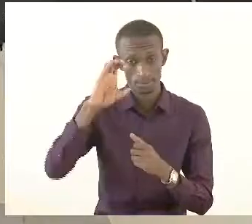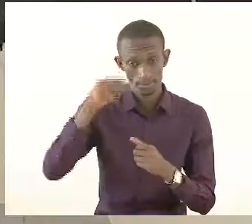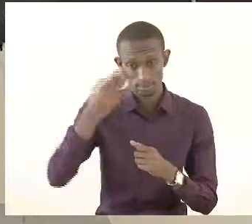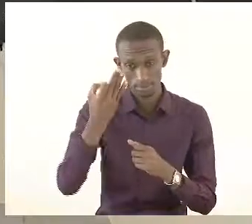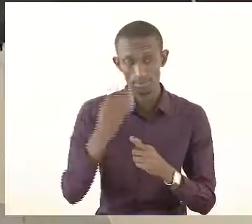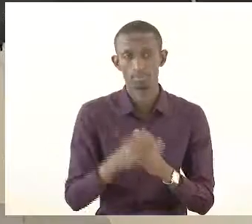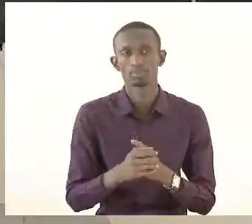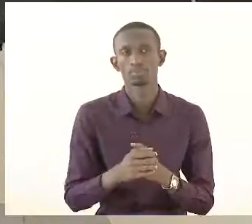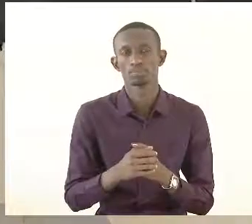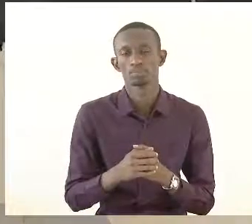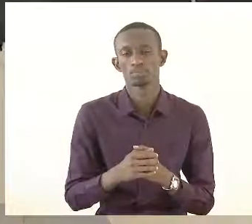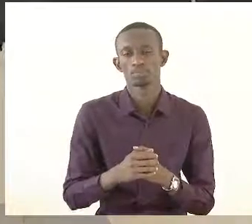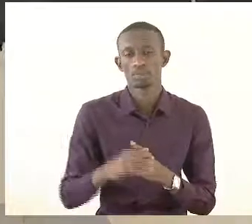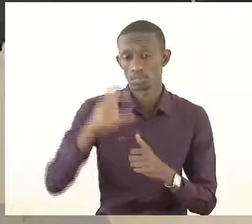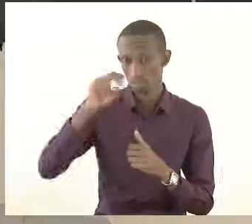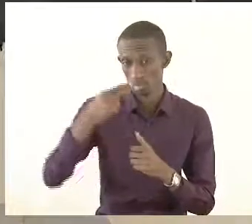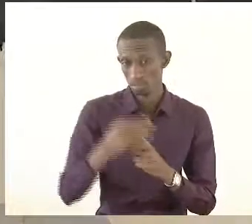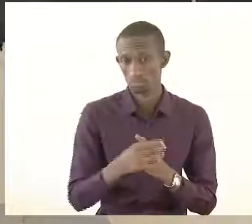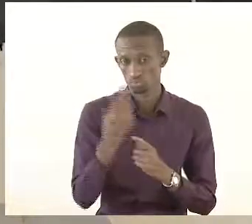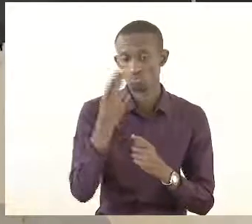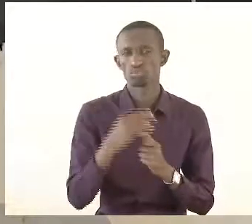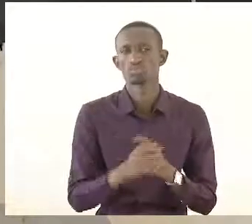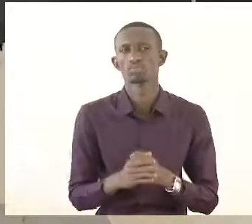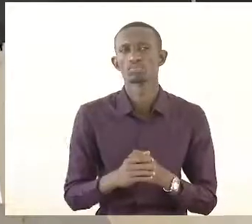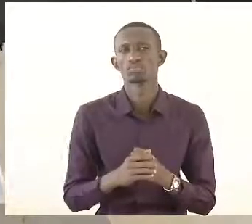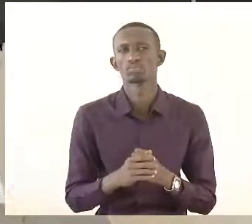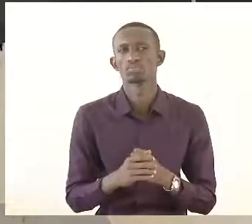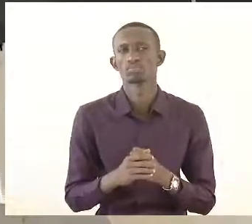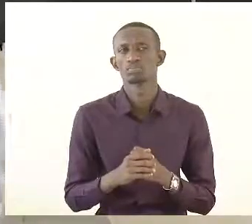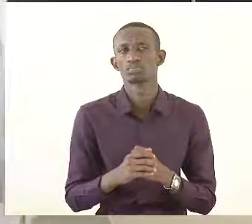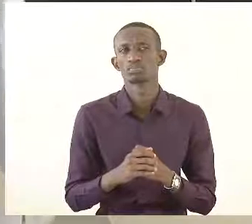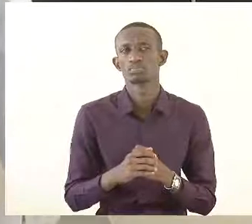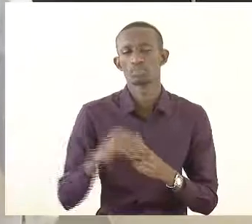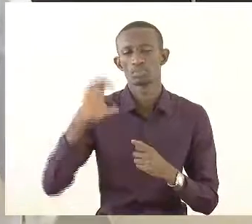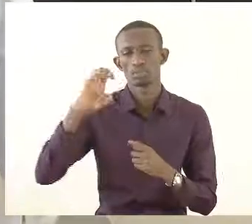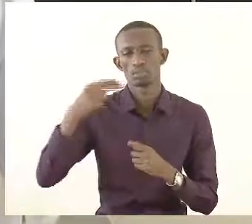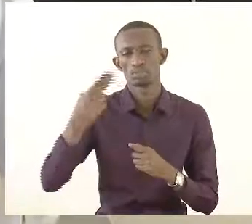CH3, CH2, CH2OH.